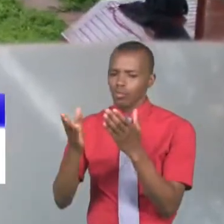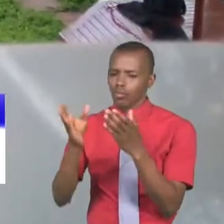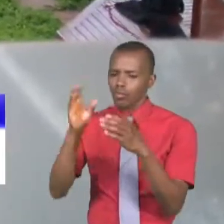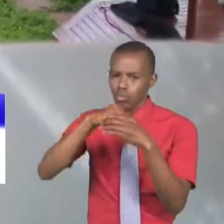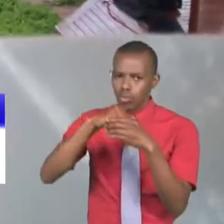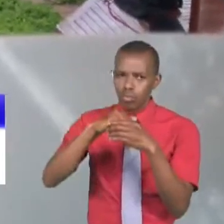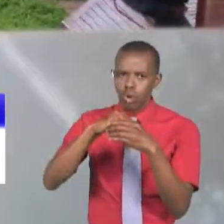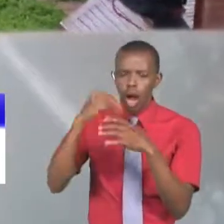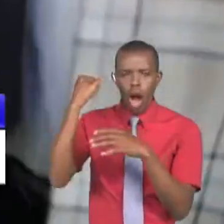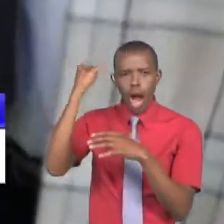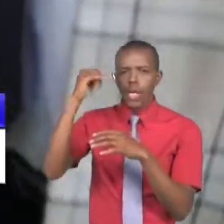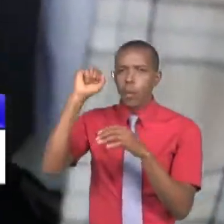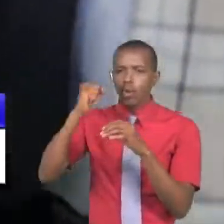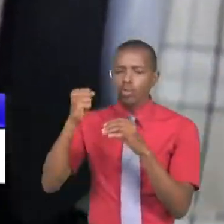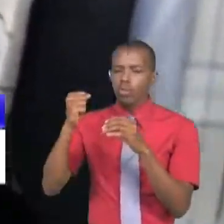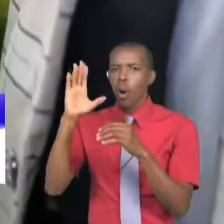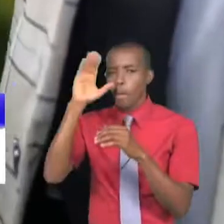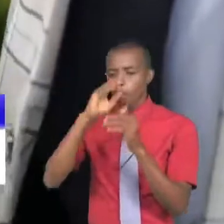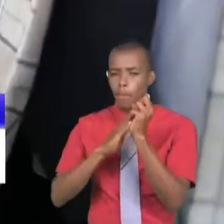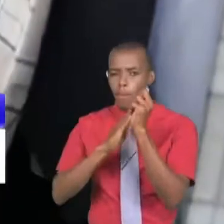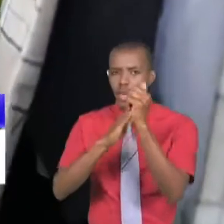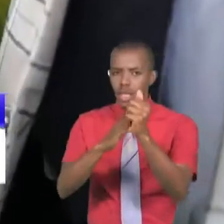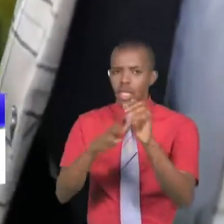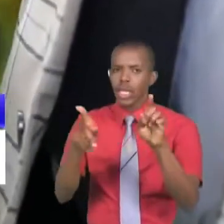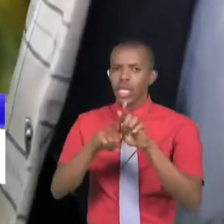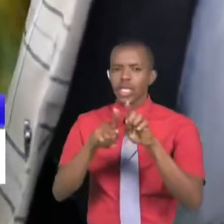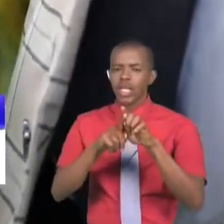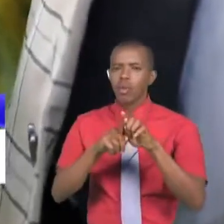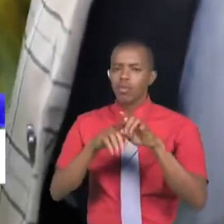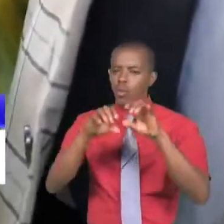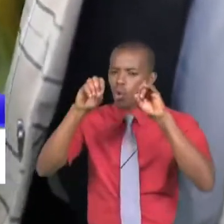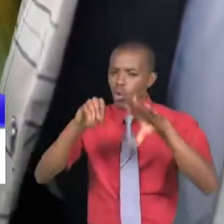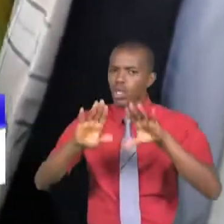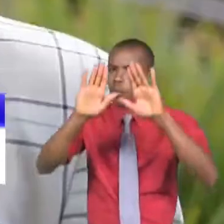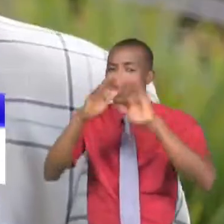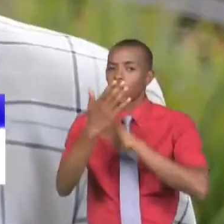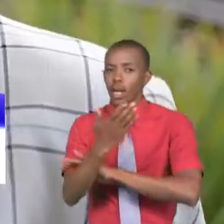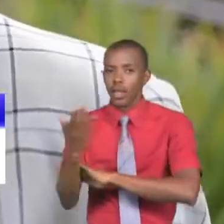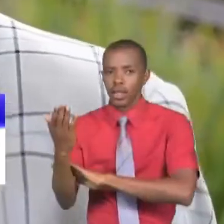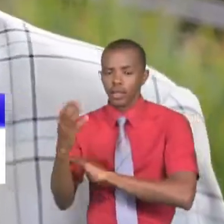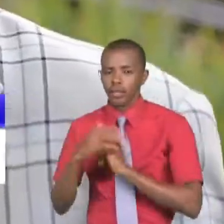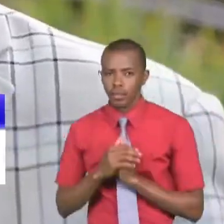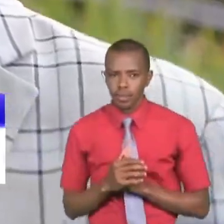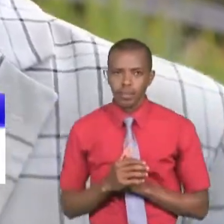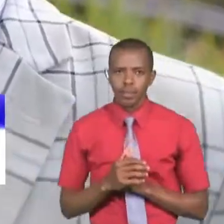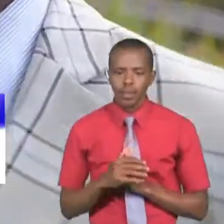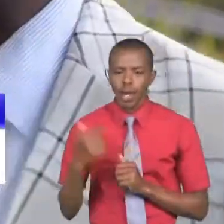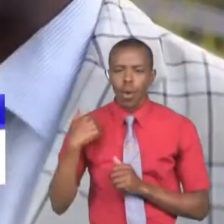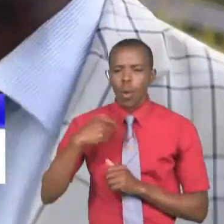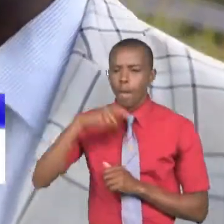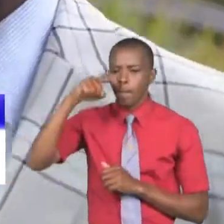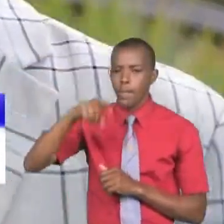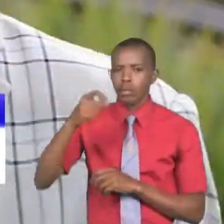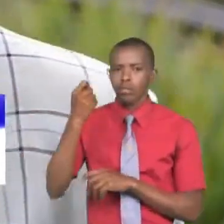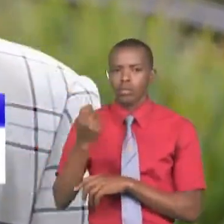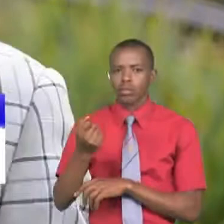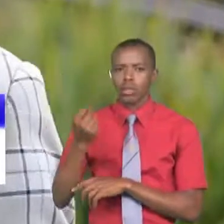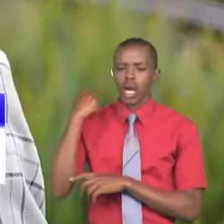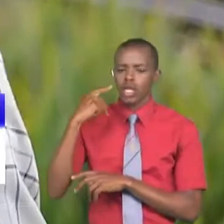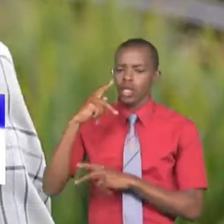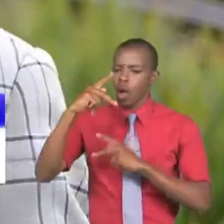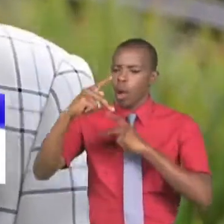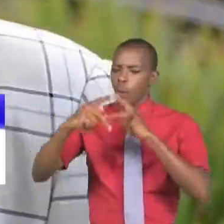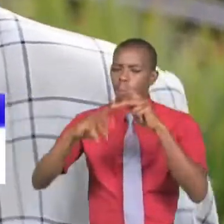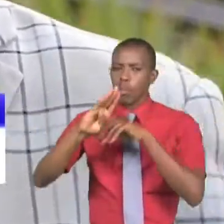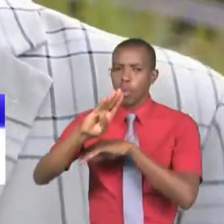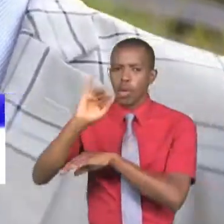could cause misleading and even dismissal of important factors. But we need to understand that the process of BBI is